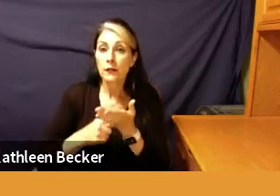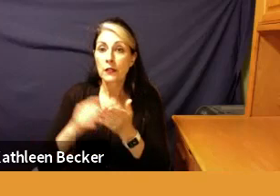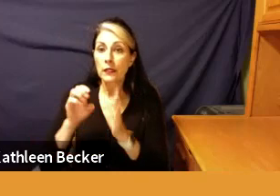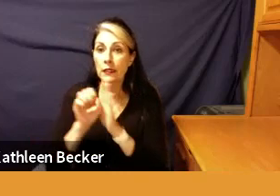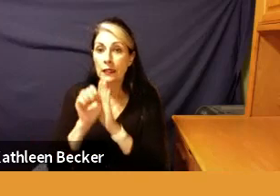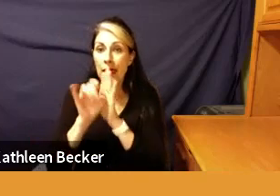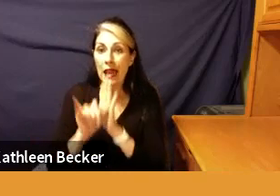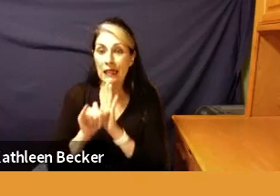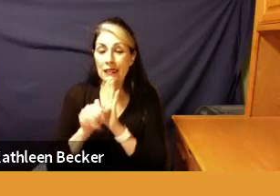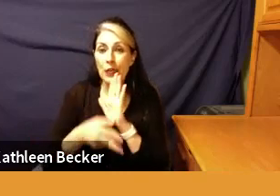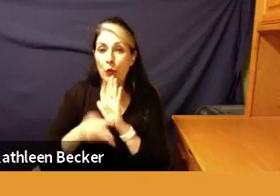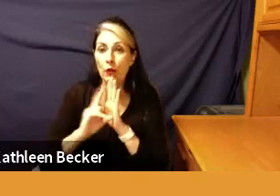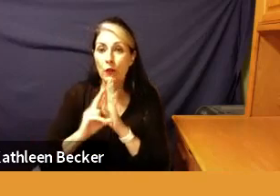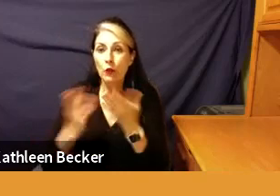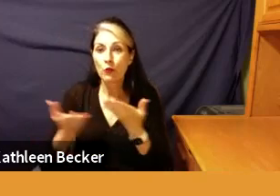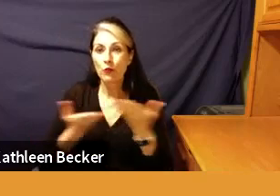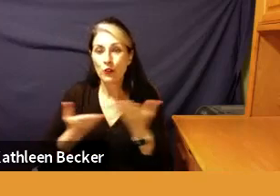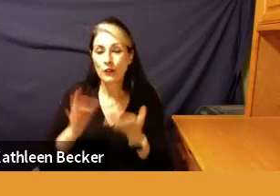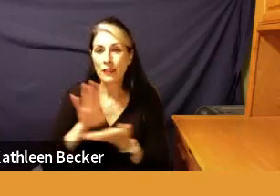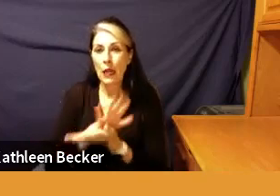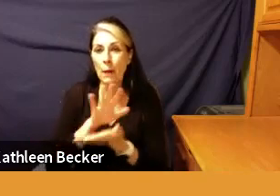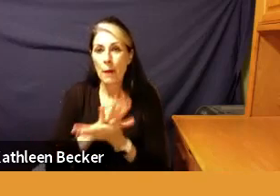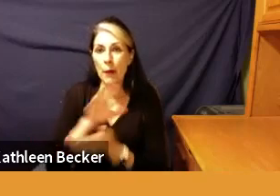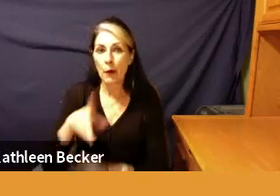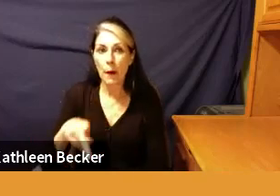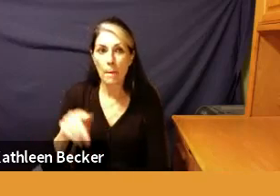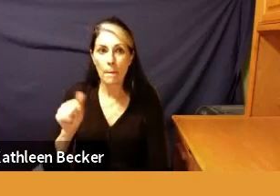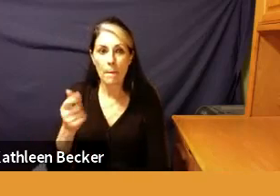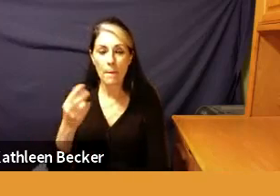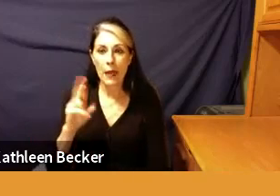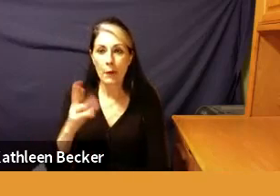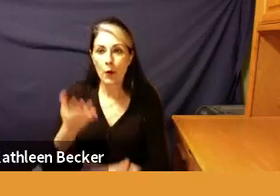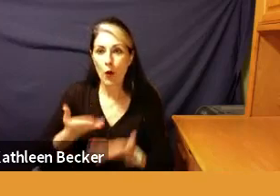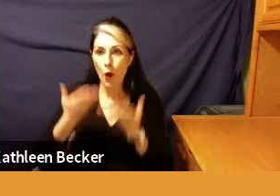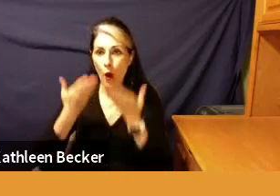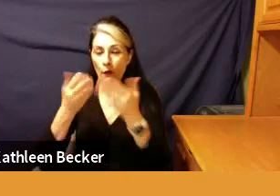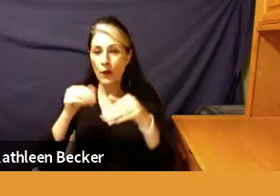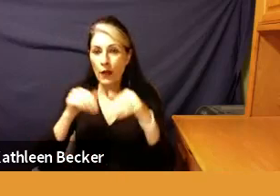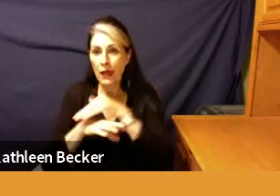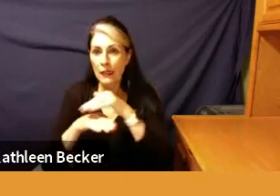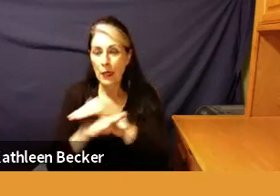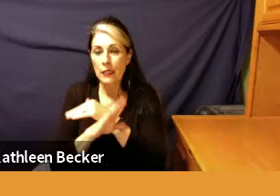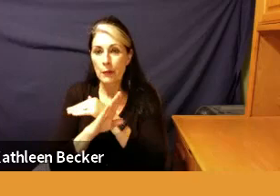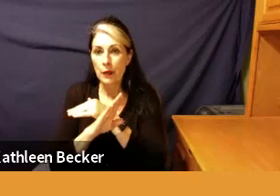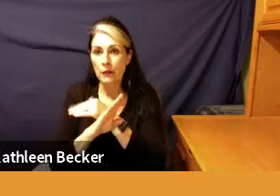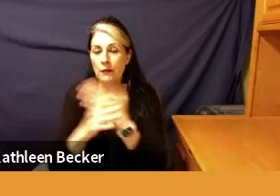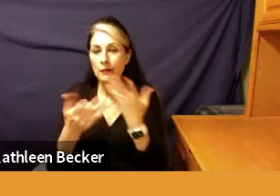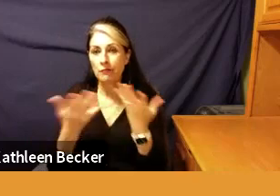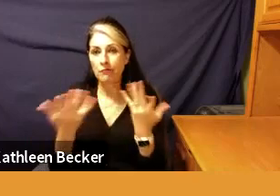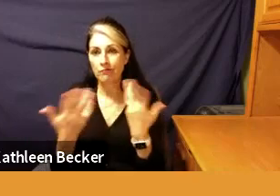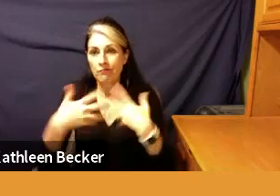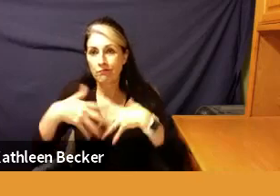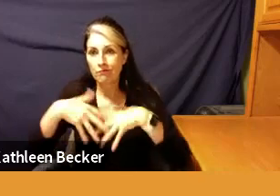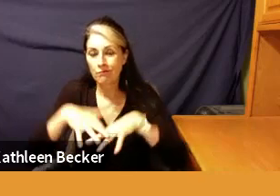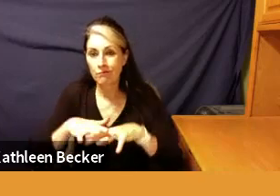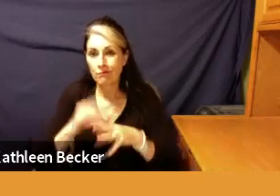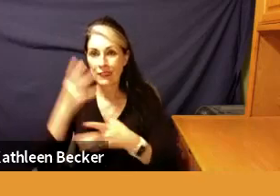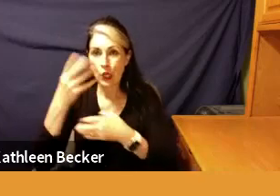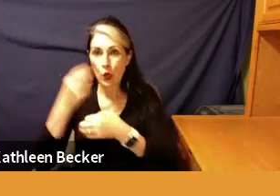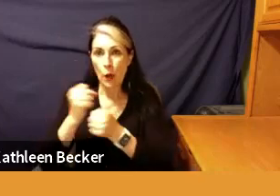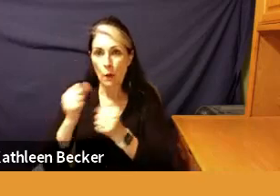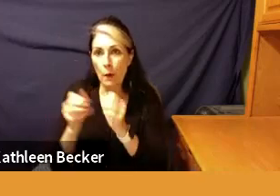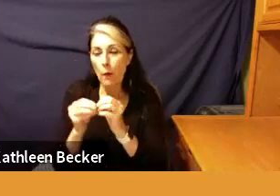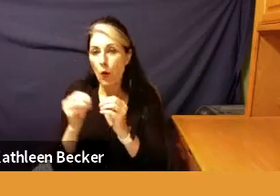review service that Paper offers, talk about some accessibility features, and wrap up with more questions